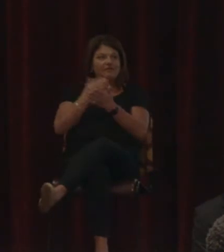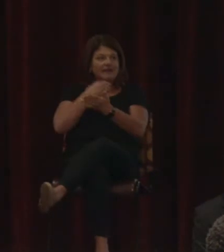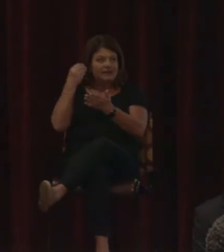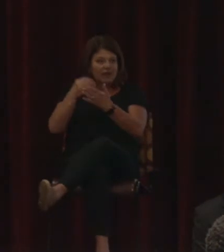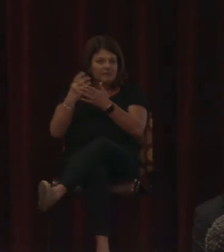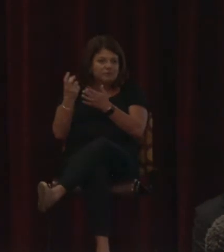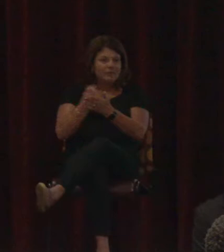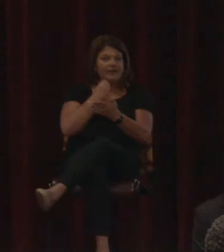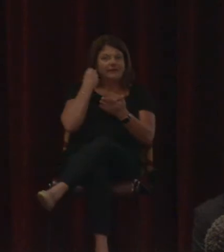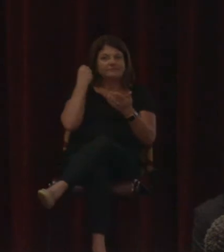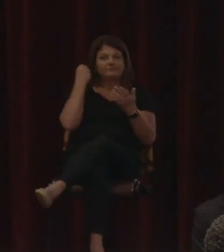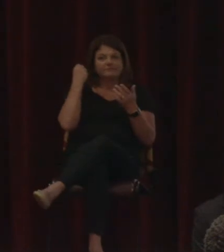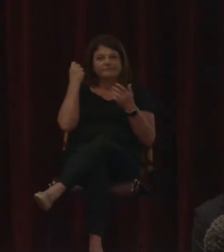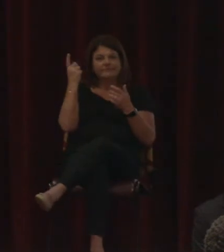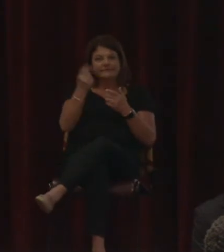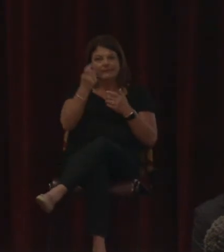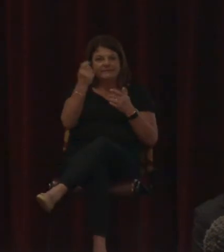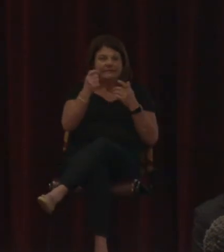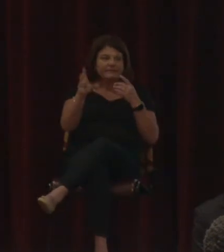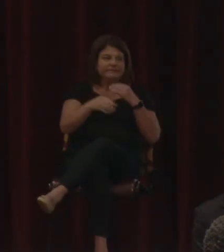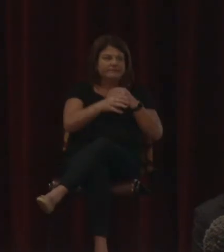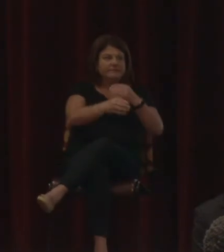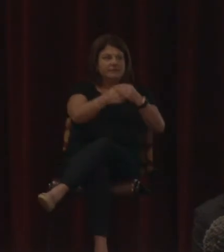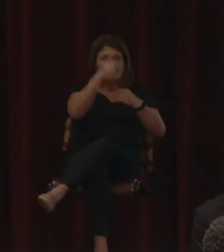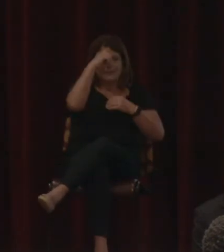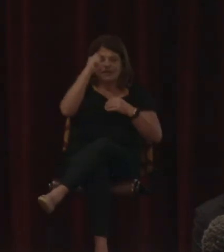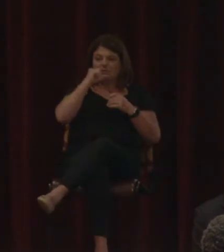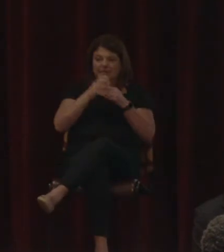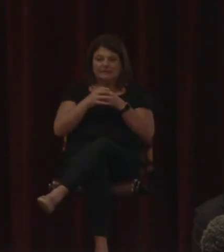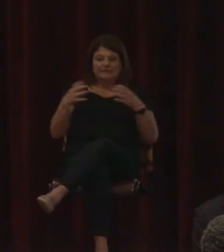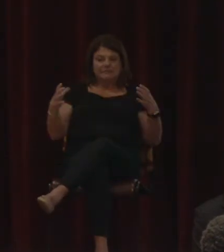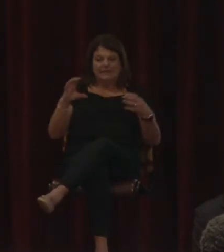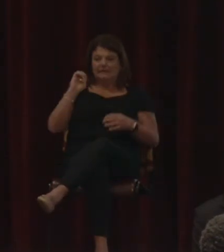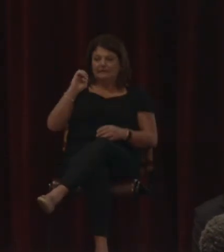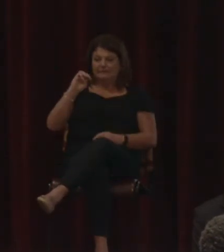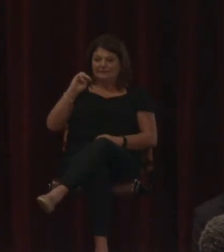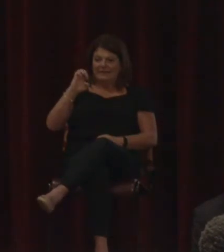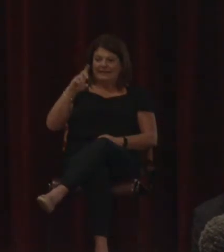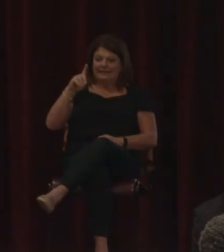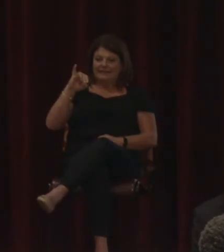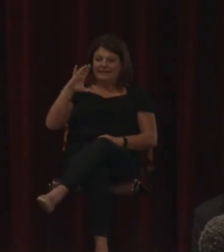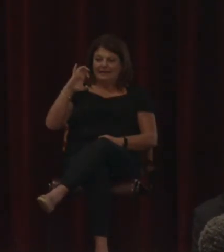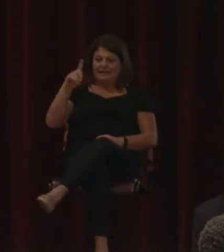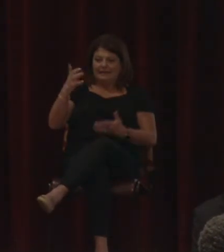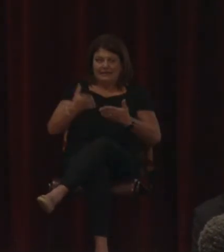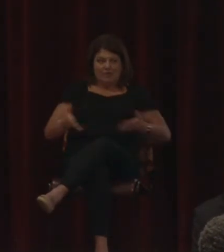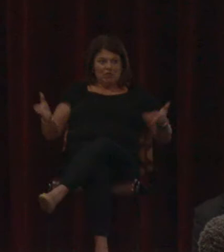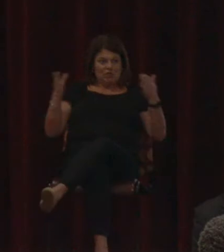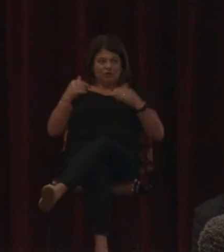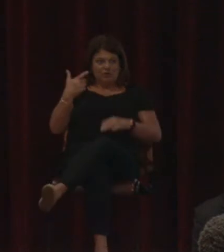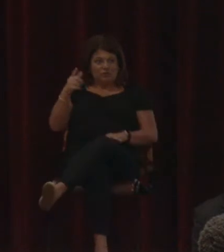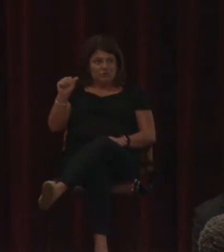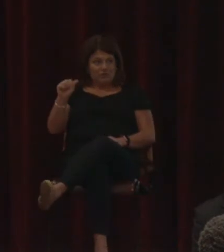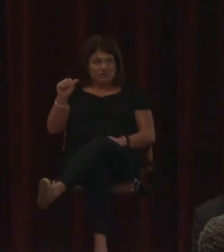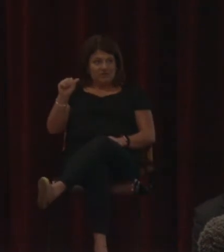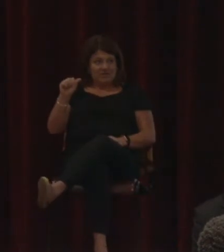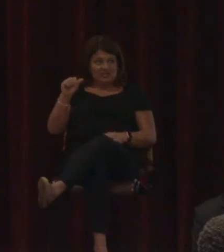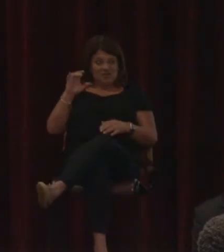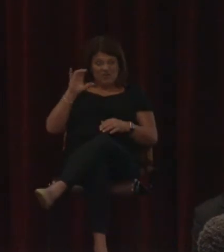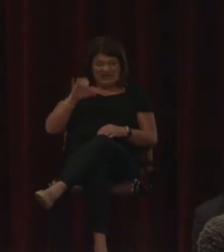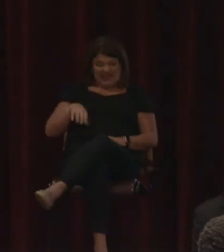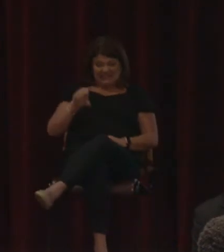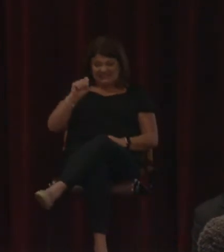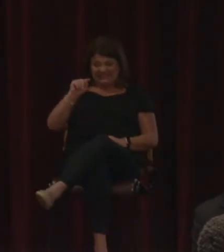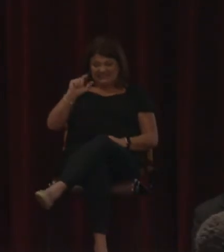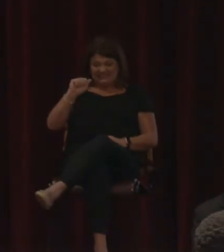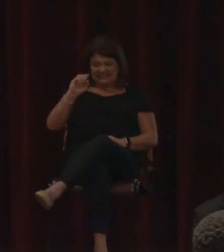those subsidies, because we didn't expand Medicaid here in Georgia. So does the stable funds that they put into stable, does that